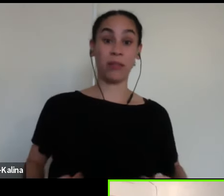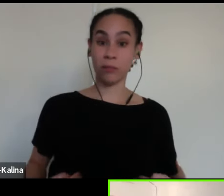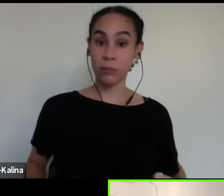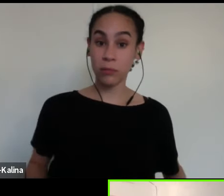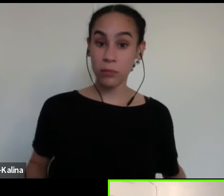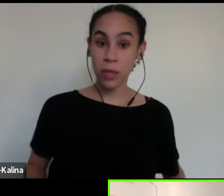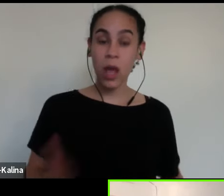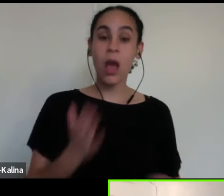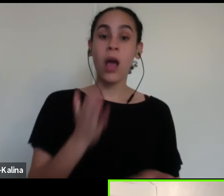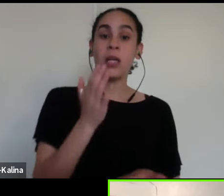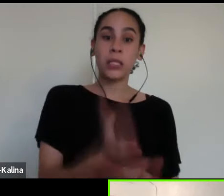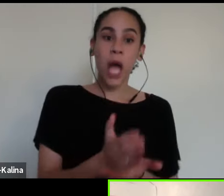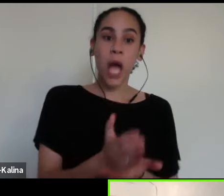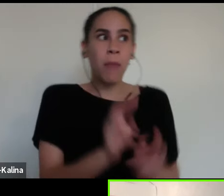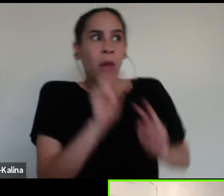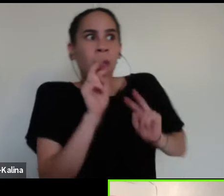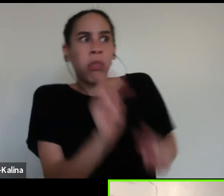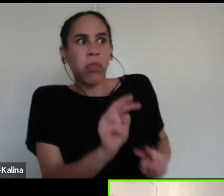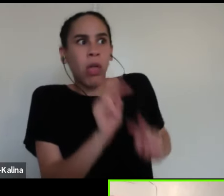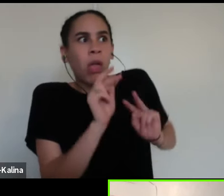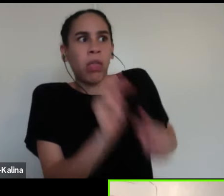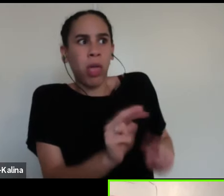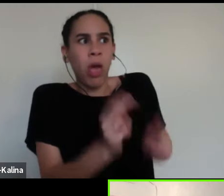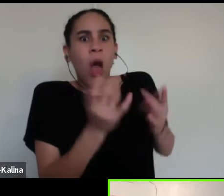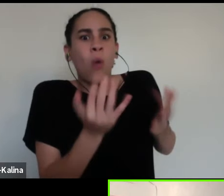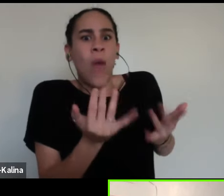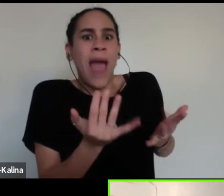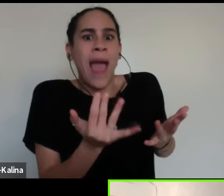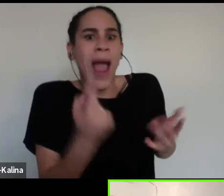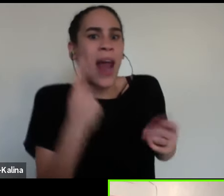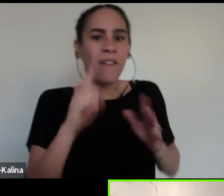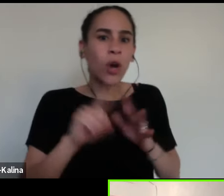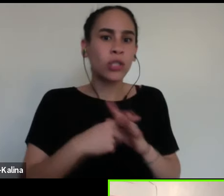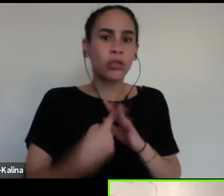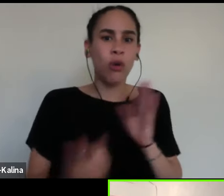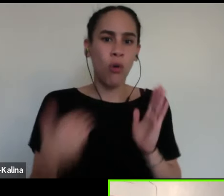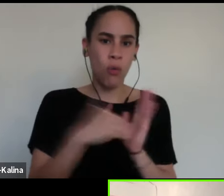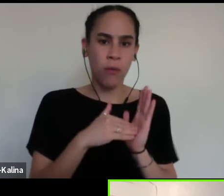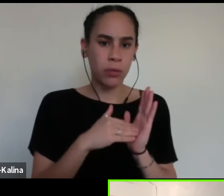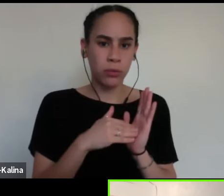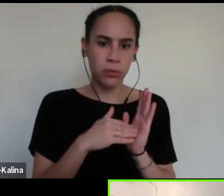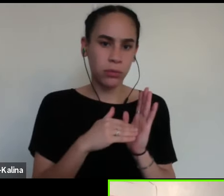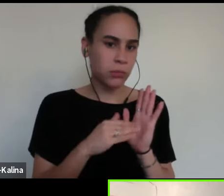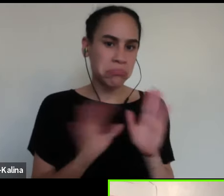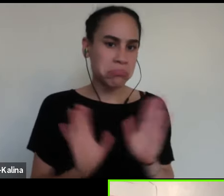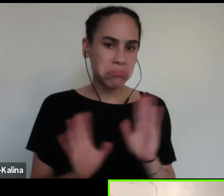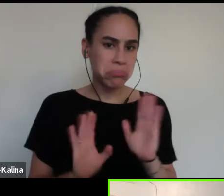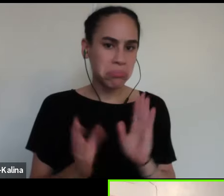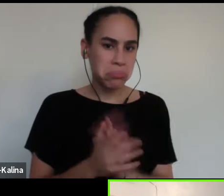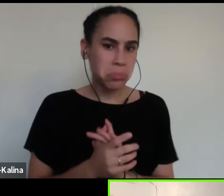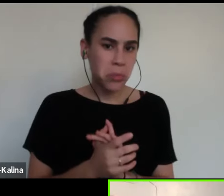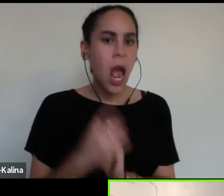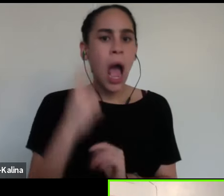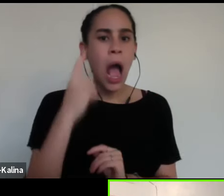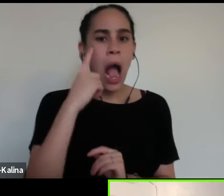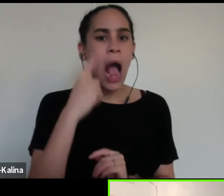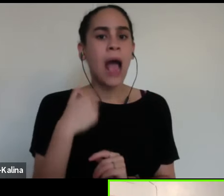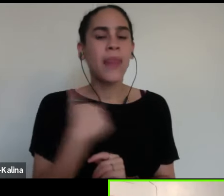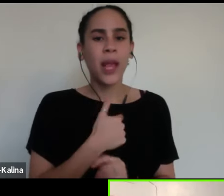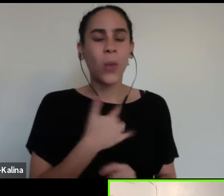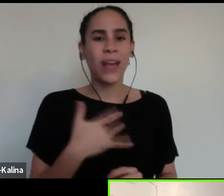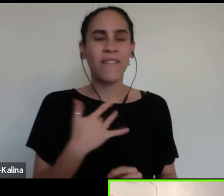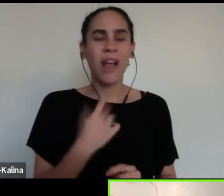stop waiting to start again. I think that we have become trapped